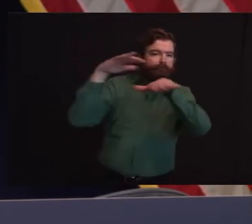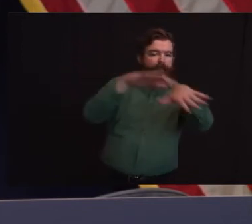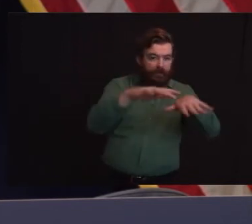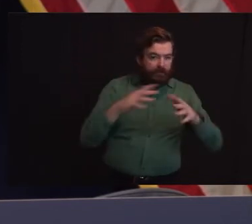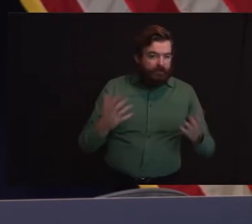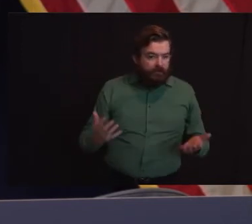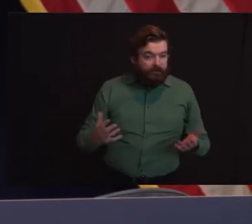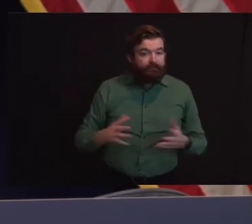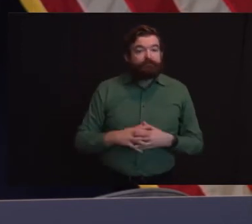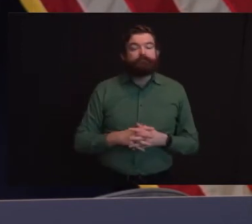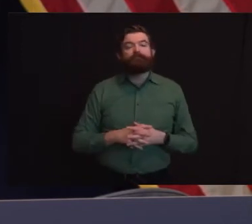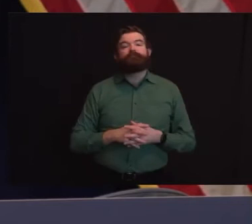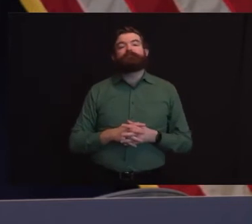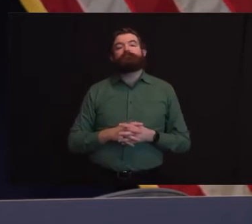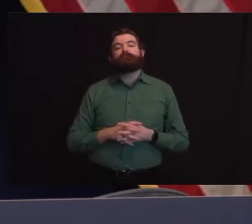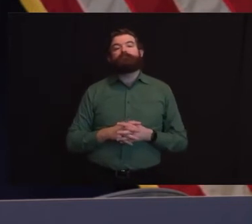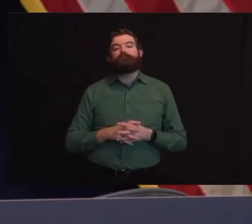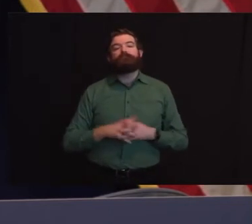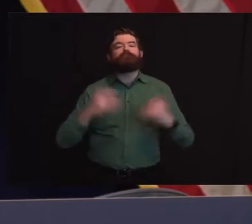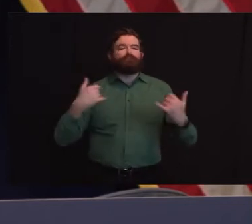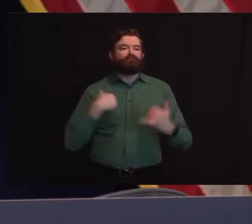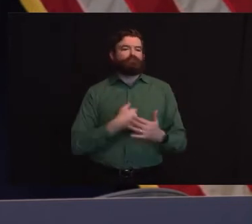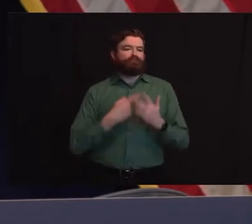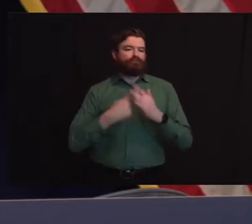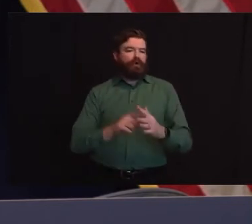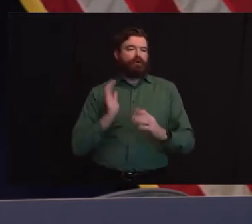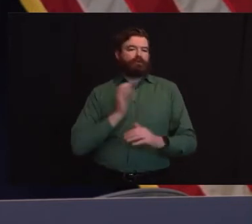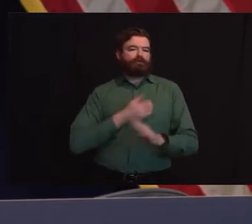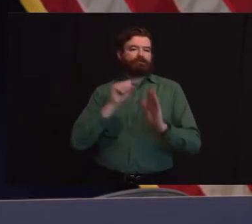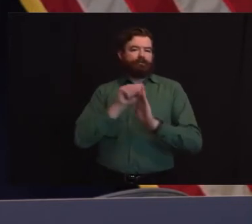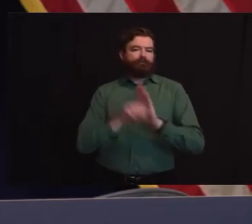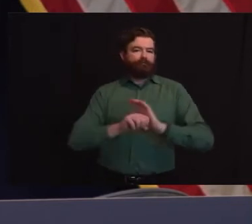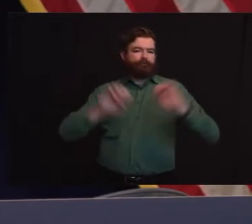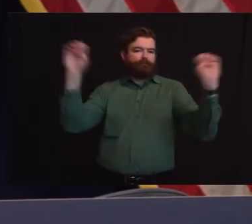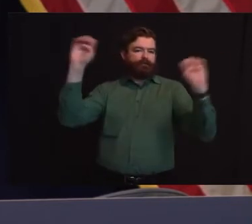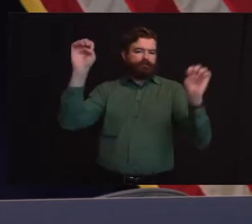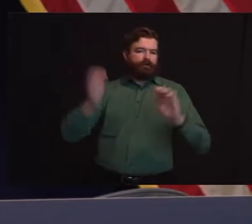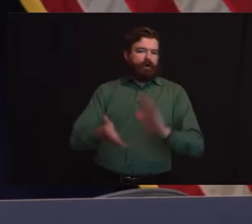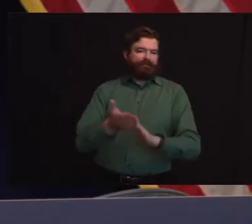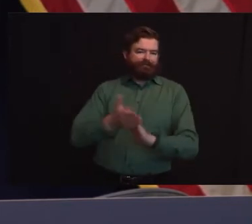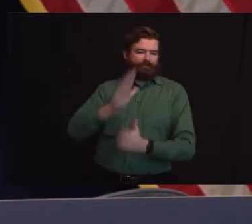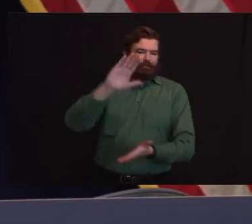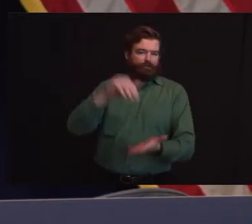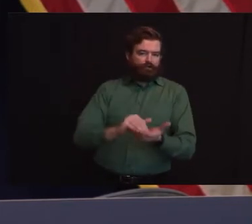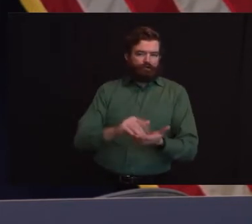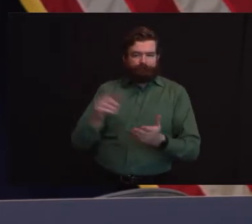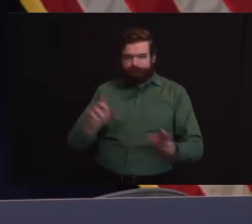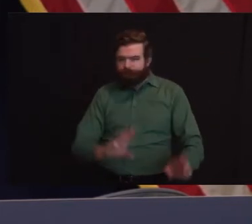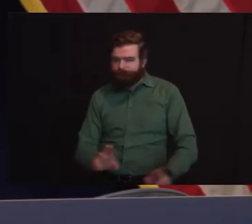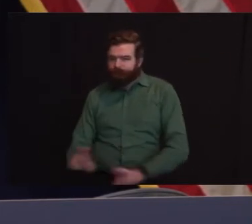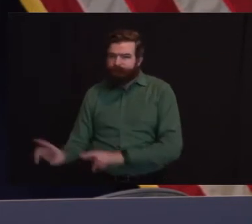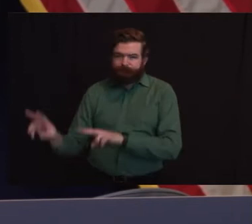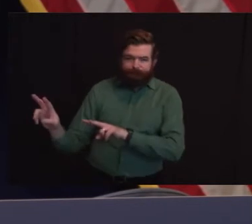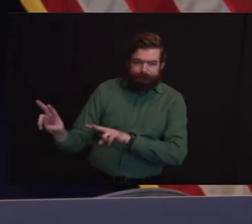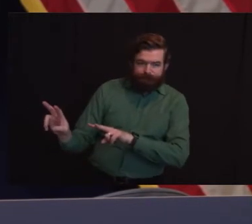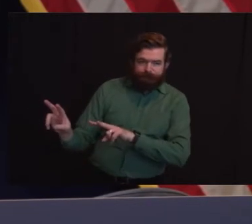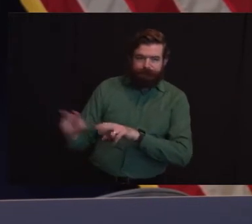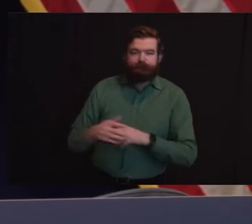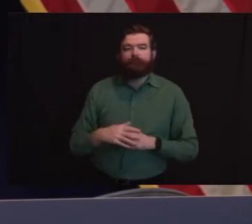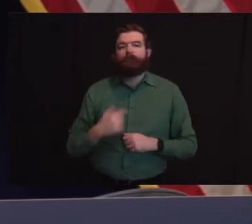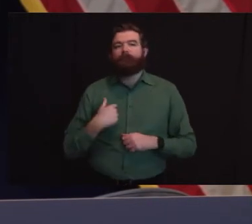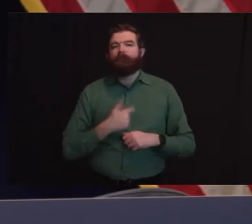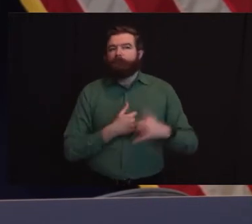State Emergency Operations Center Sunday and Monday as of right now. I've been on the phone several times with